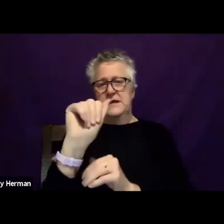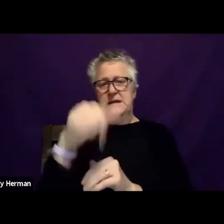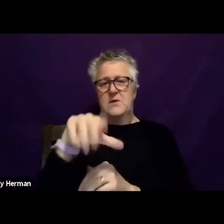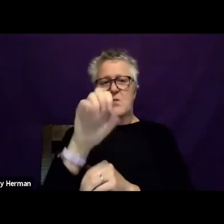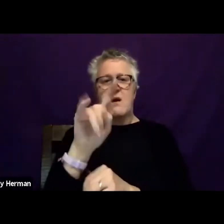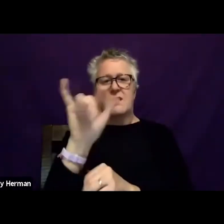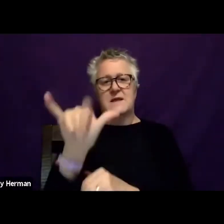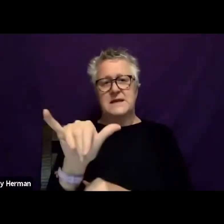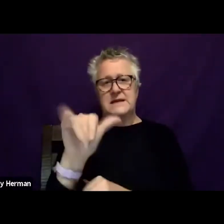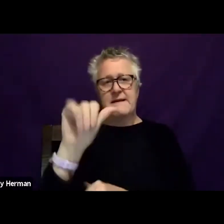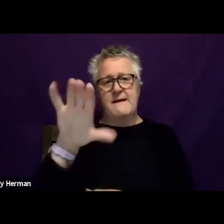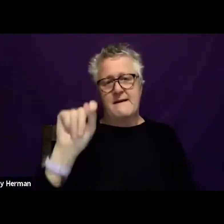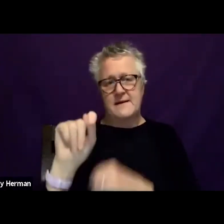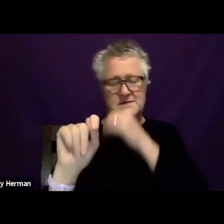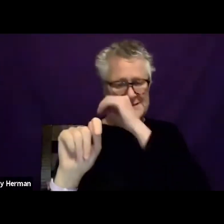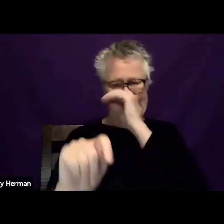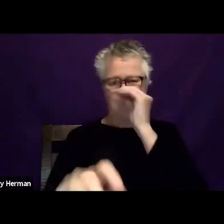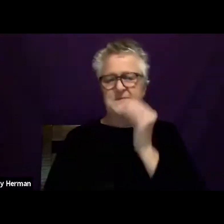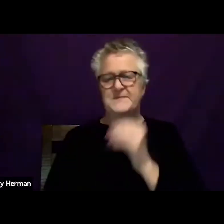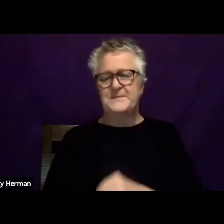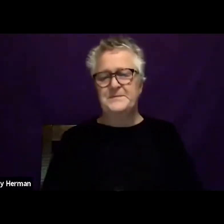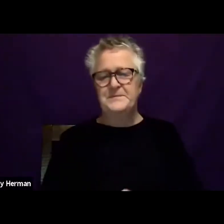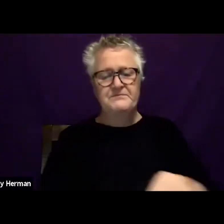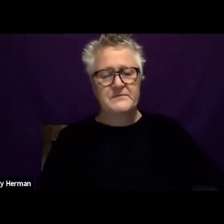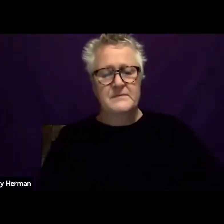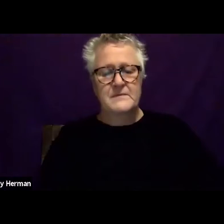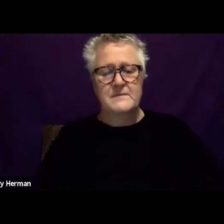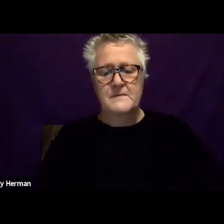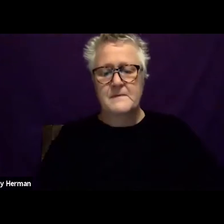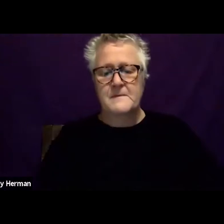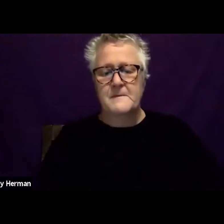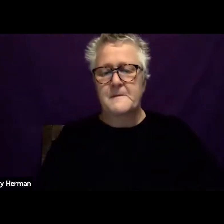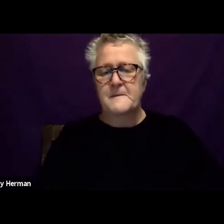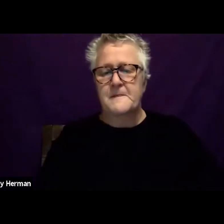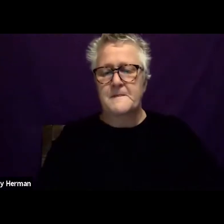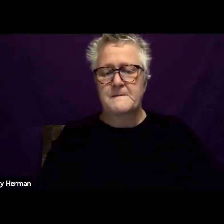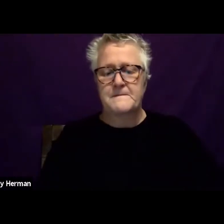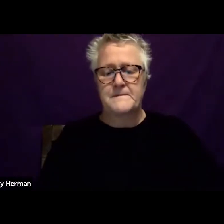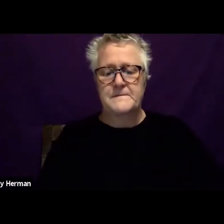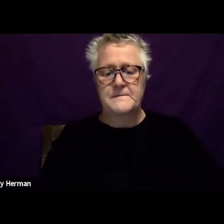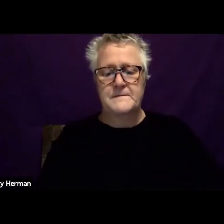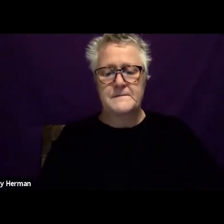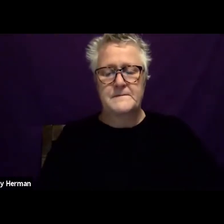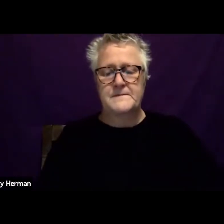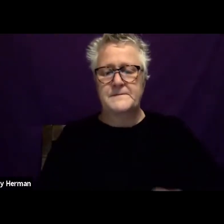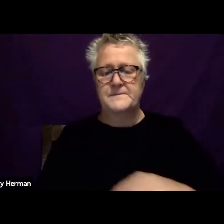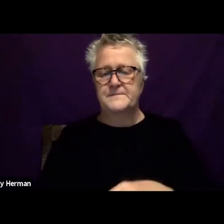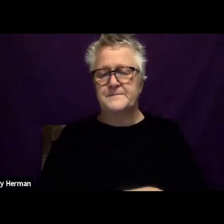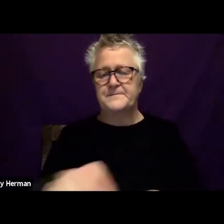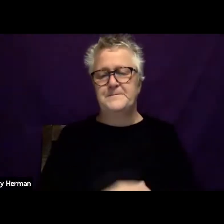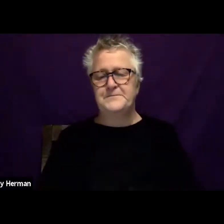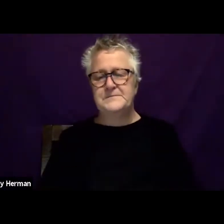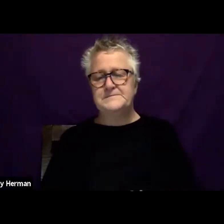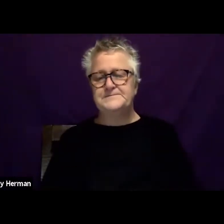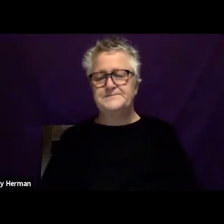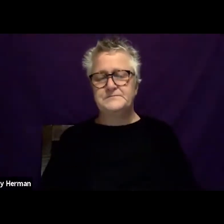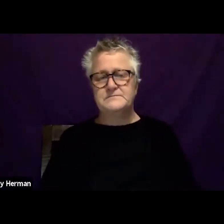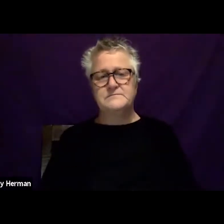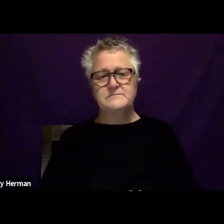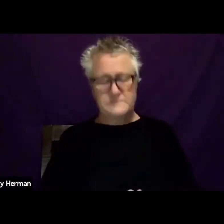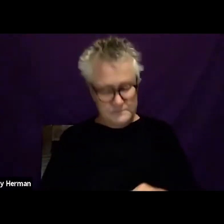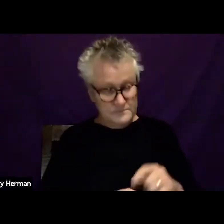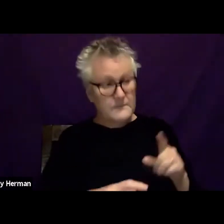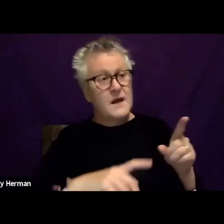So yeah, no, that would be great. And also, because I know in the UK there is a really